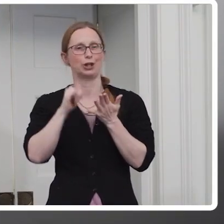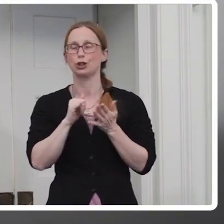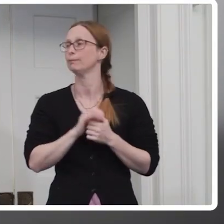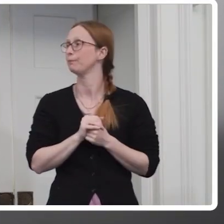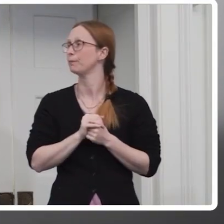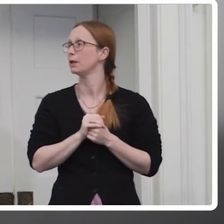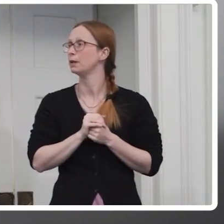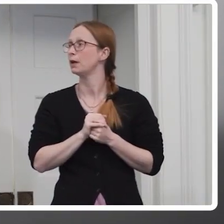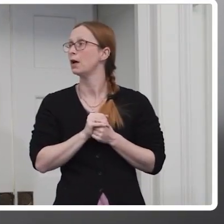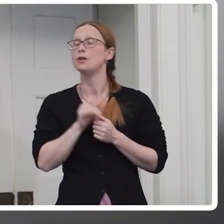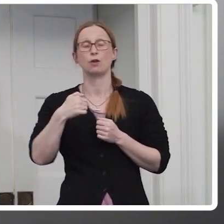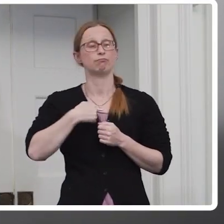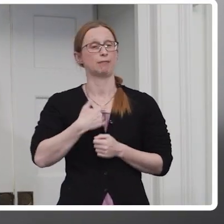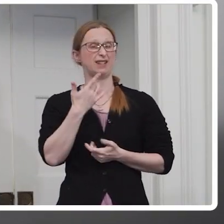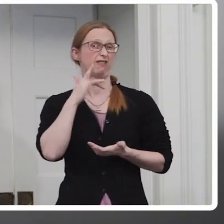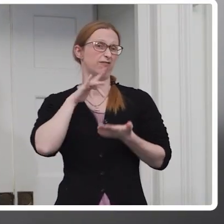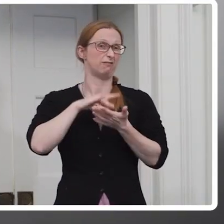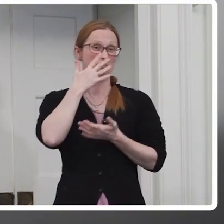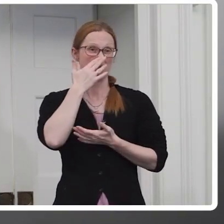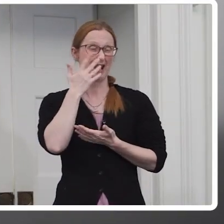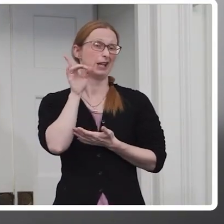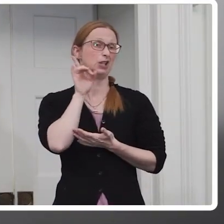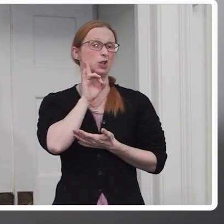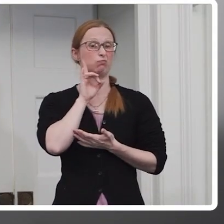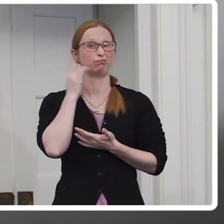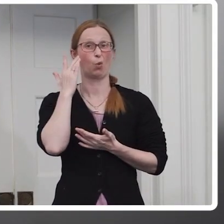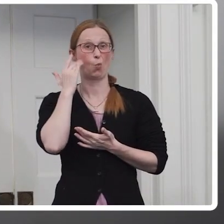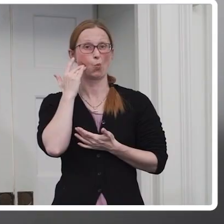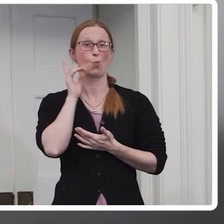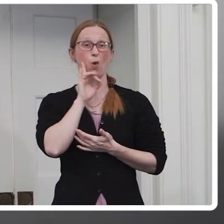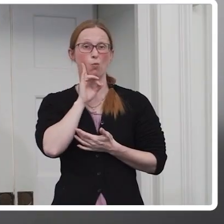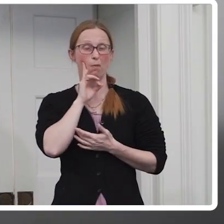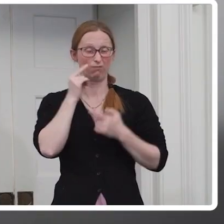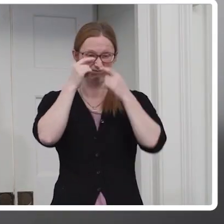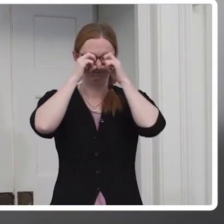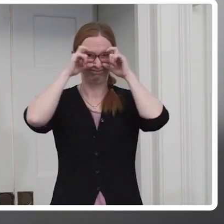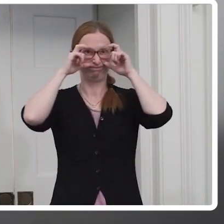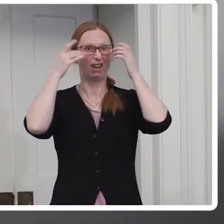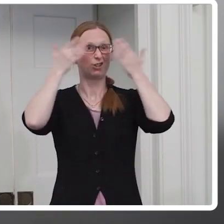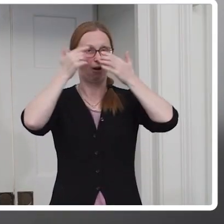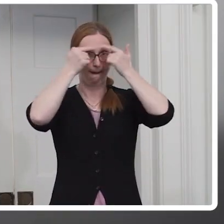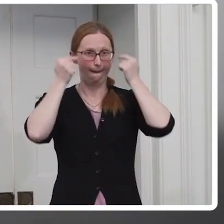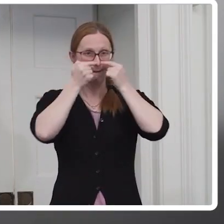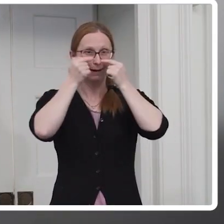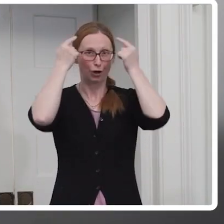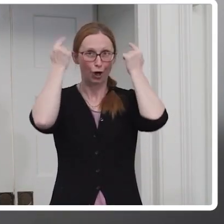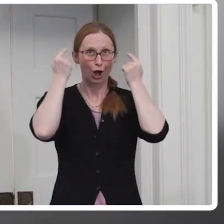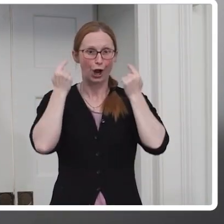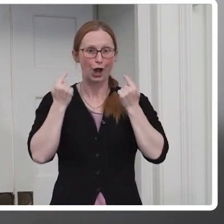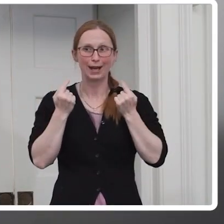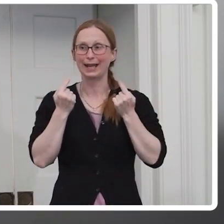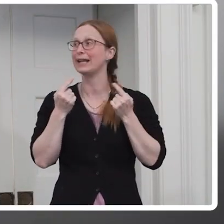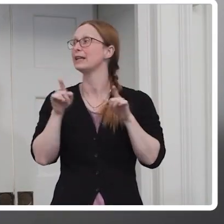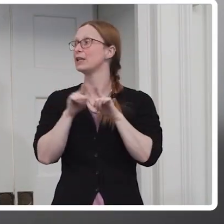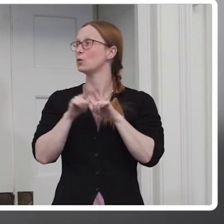DASH. I'm a middle-aged white woman with big dark glasses, round glasses and